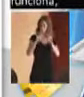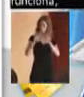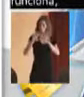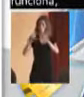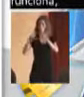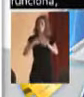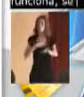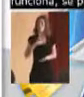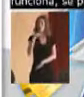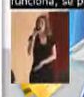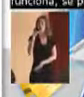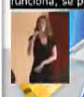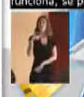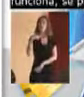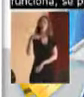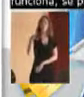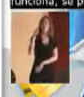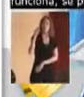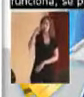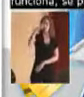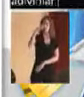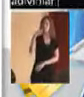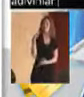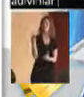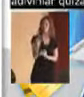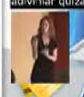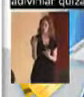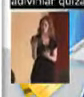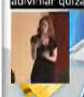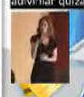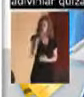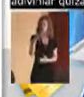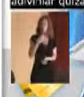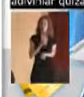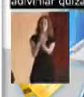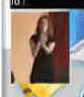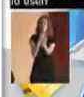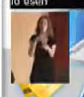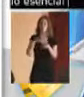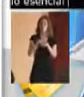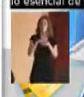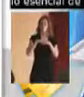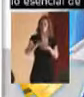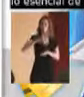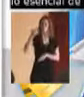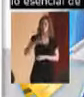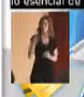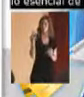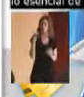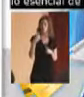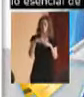you might be able to understand or to guess what it is about. So